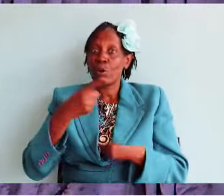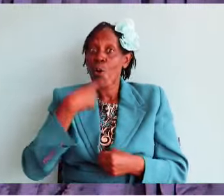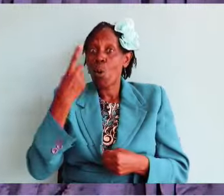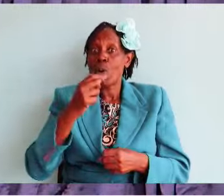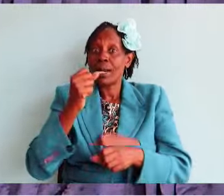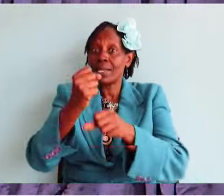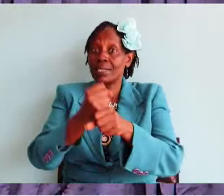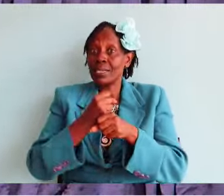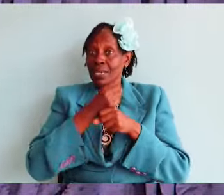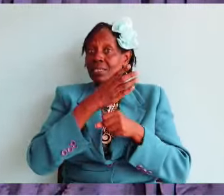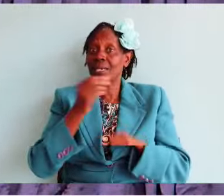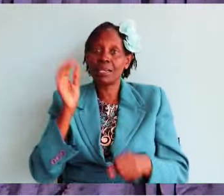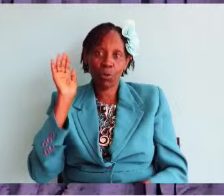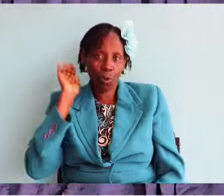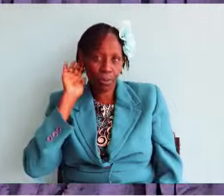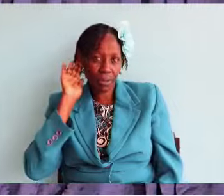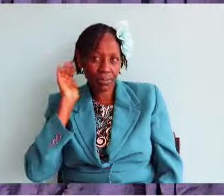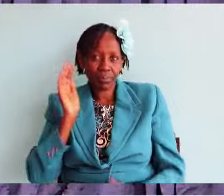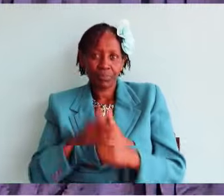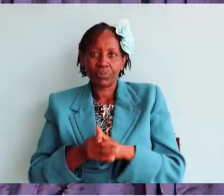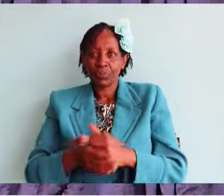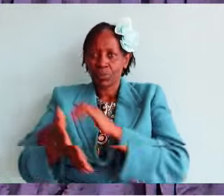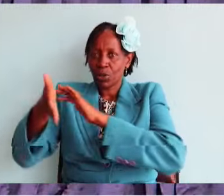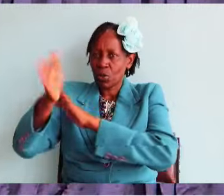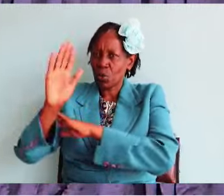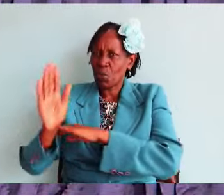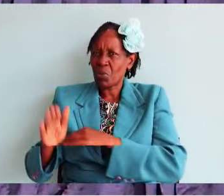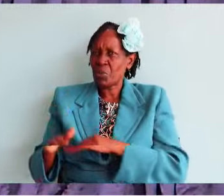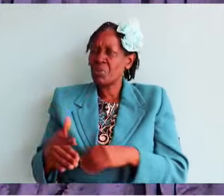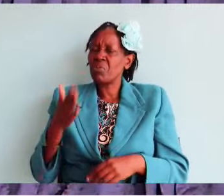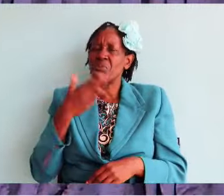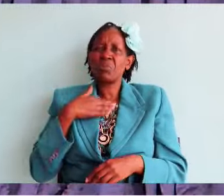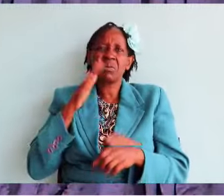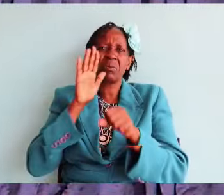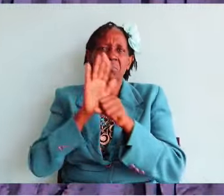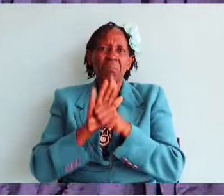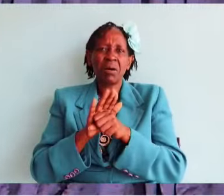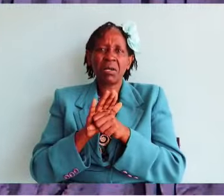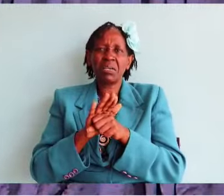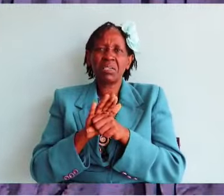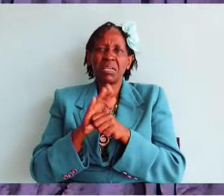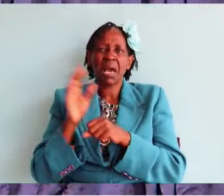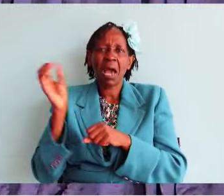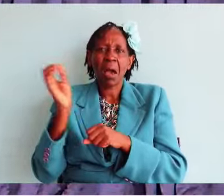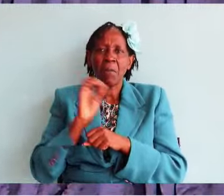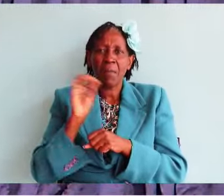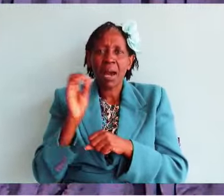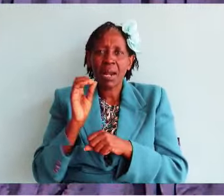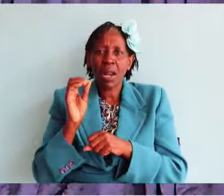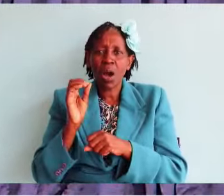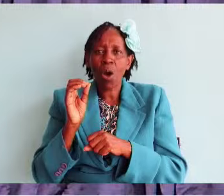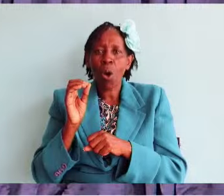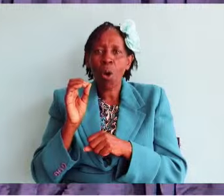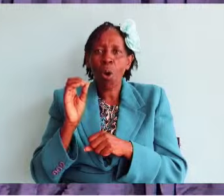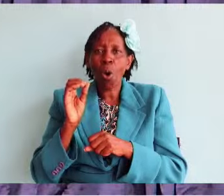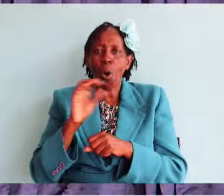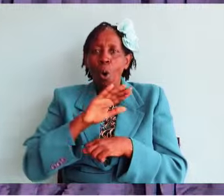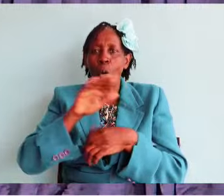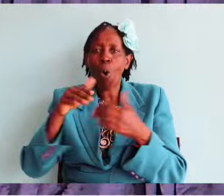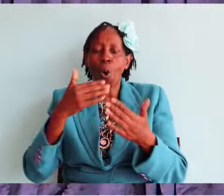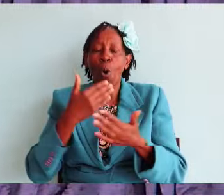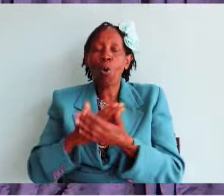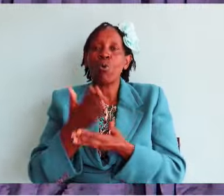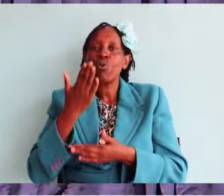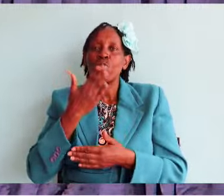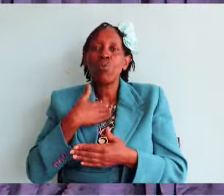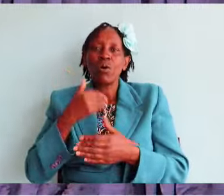you will see what happens. God doesn't need much from us. All he needs from us is just trust and